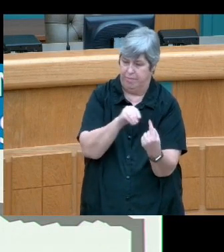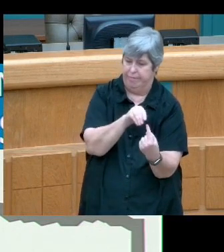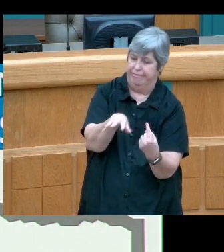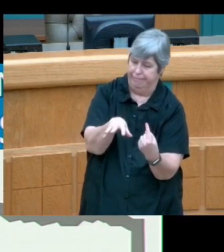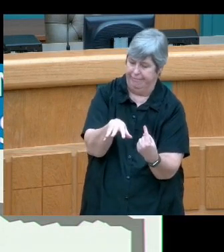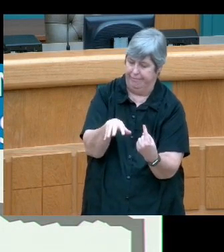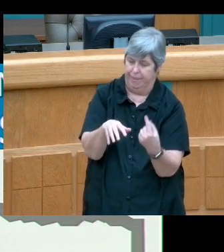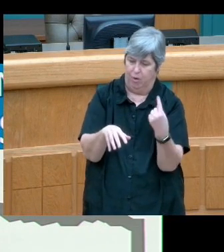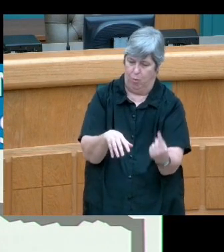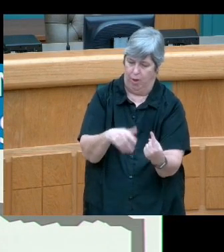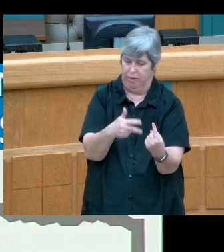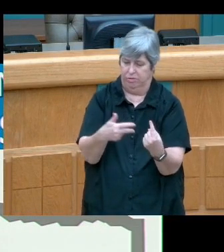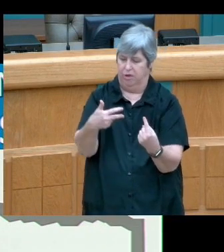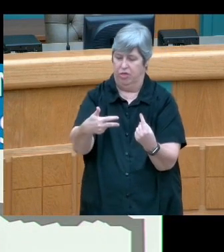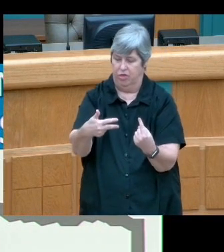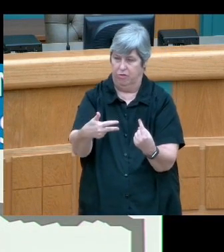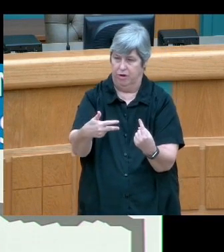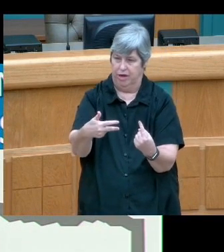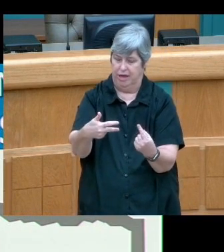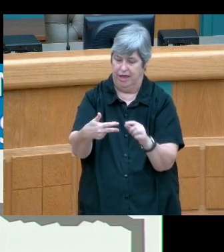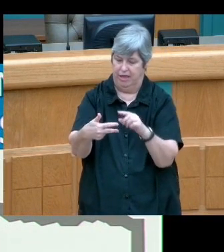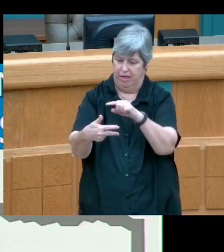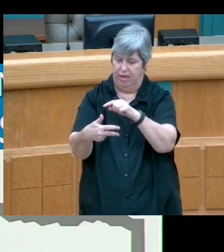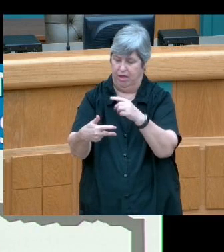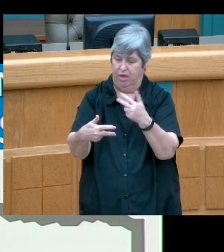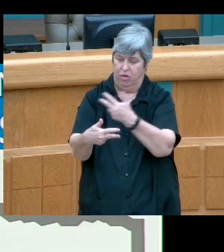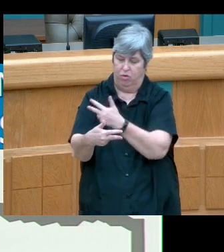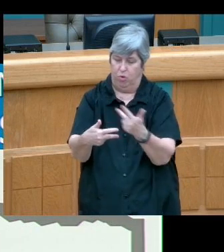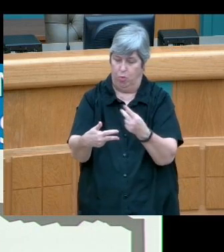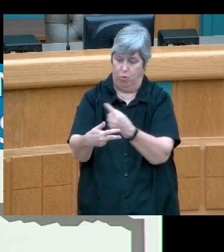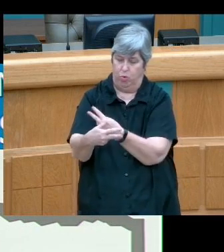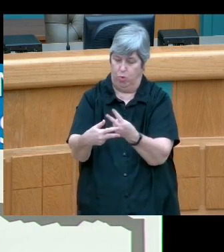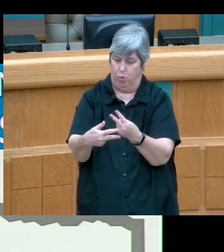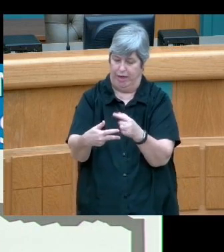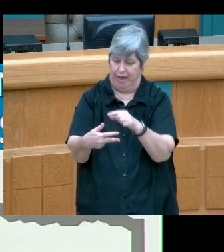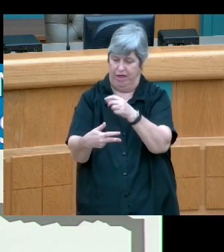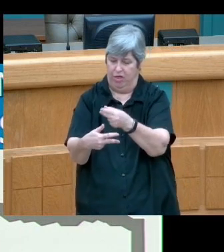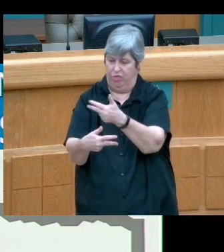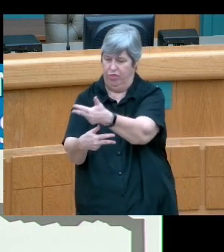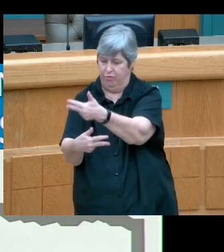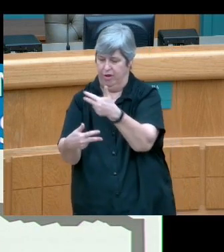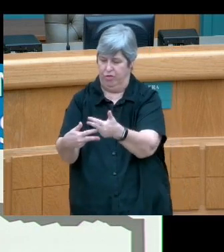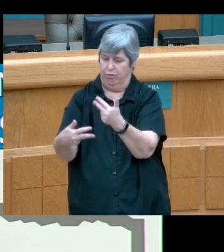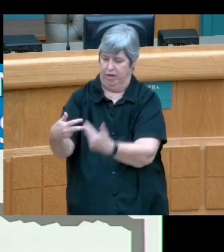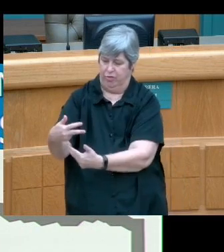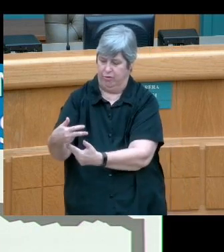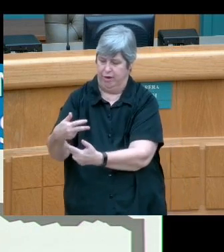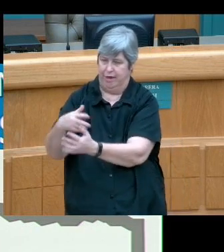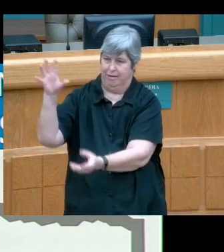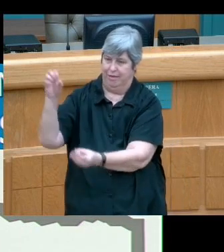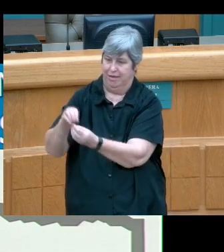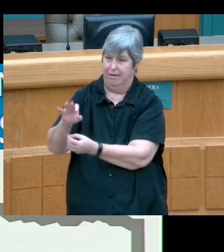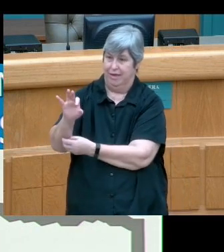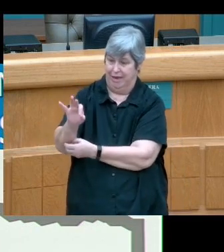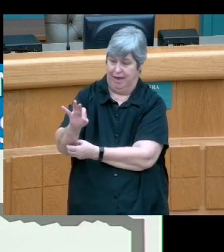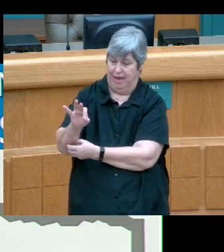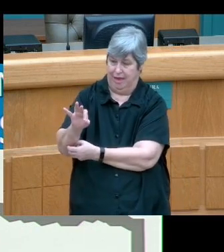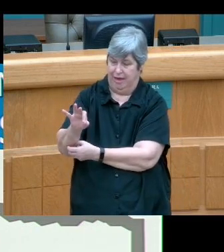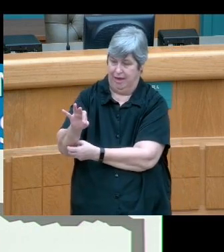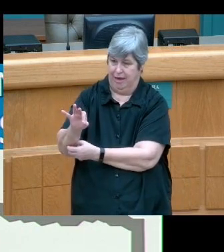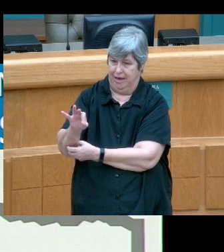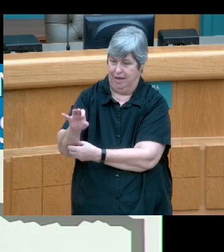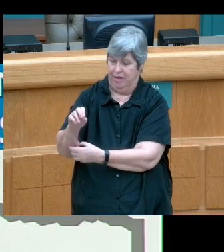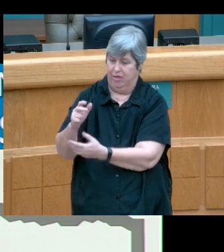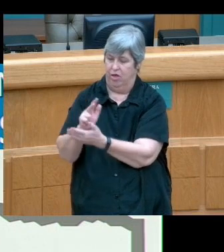1 week, you go from 1 person to 3 people. Then after 2 weeks, those 3 people infect 3 more people each, which adds up to 9